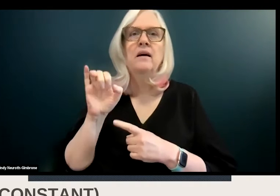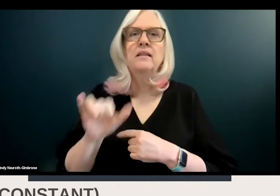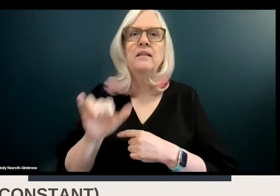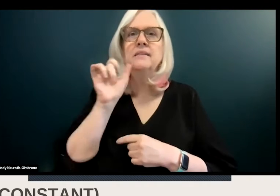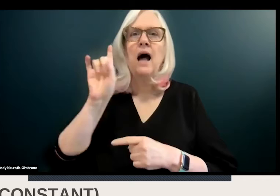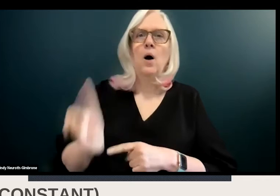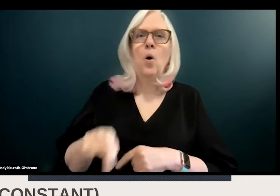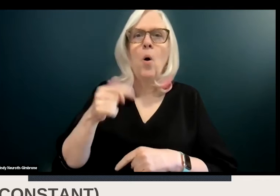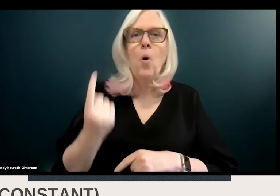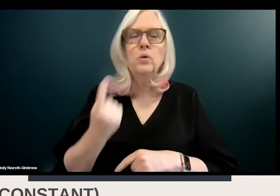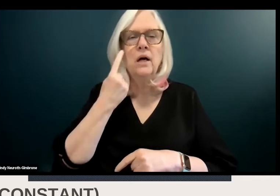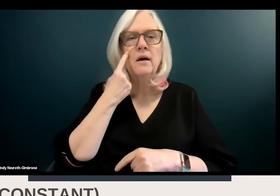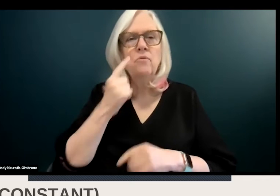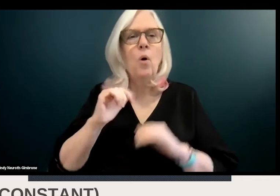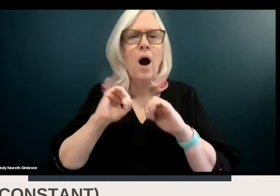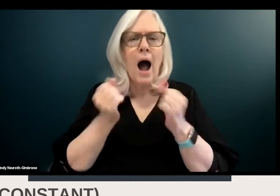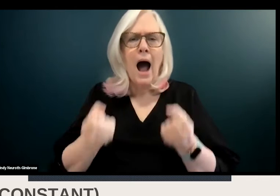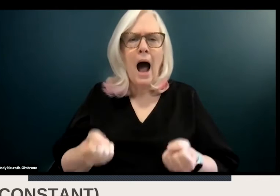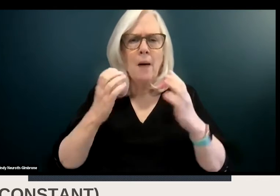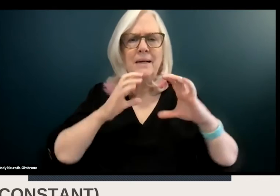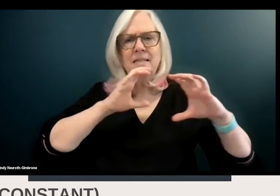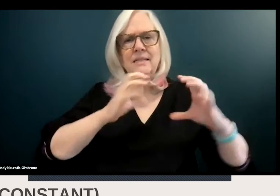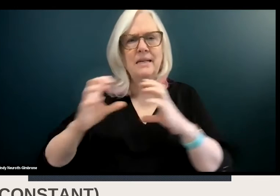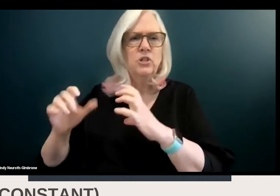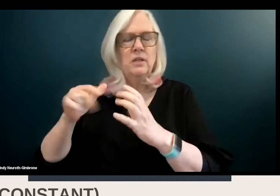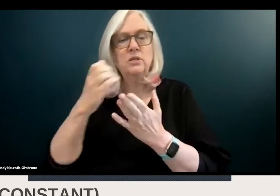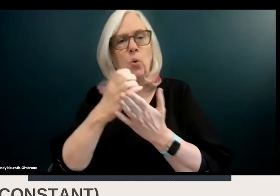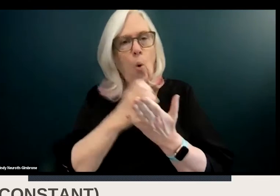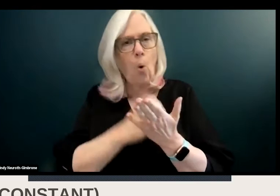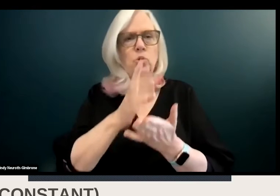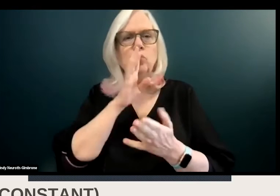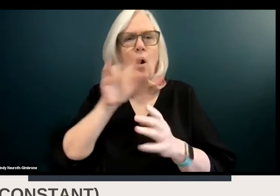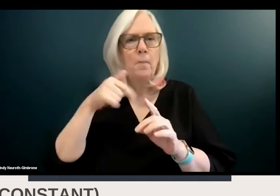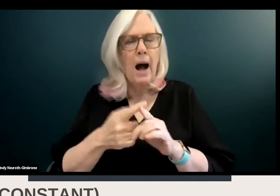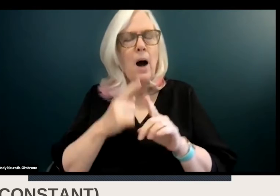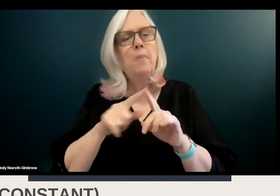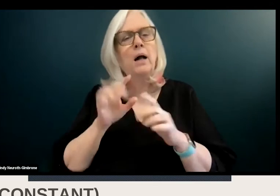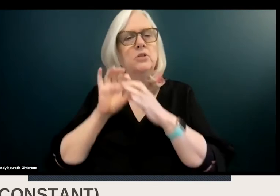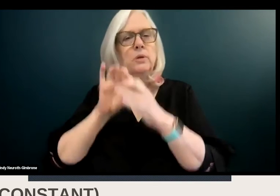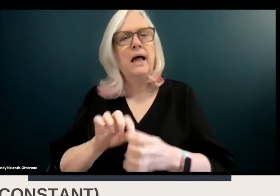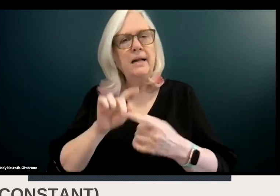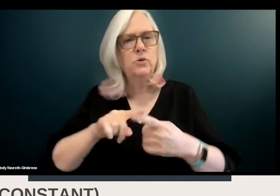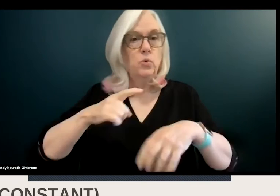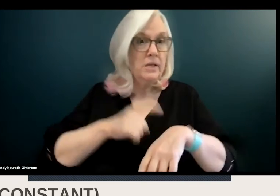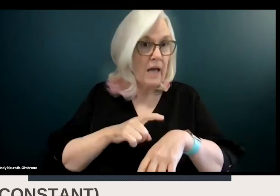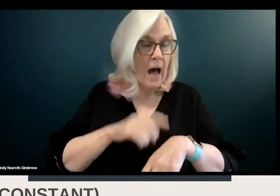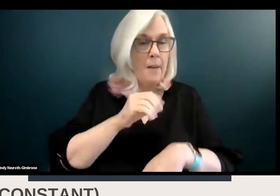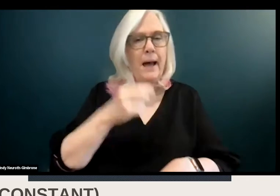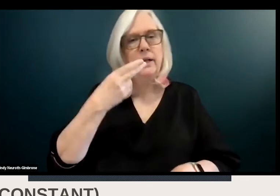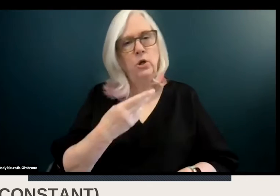how many sections of this course that we're talking about, but it has to do with the time and the human resources